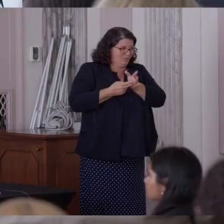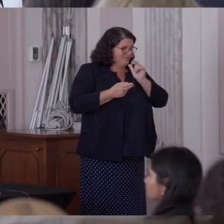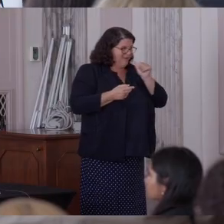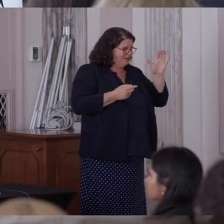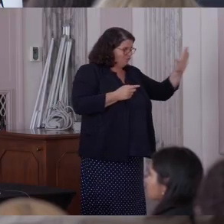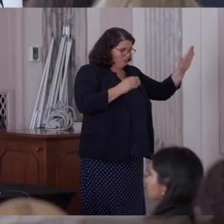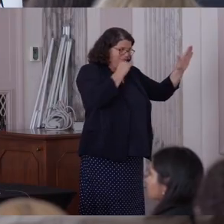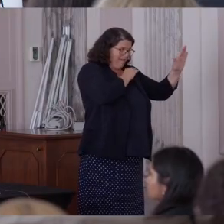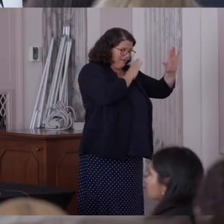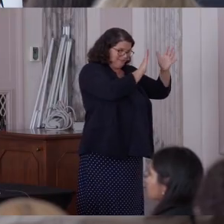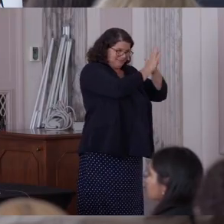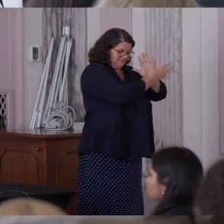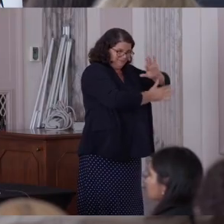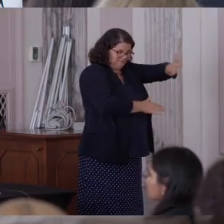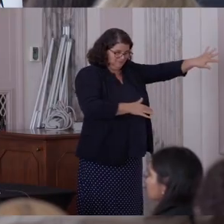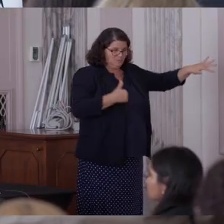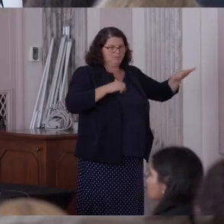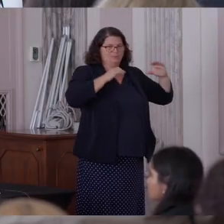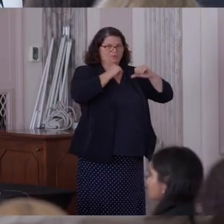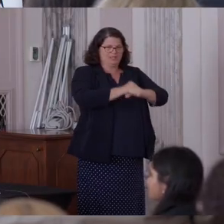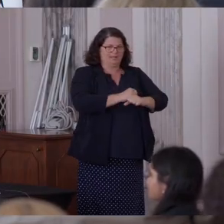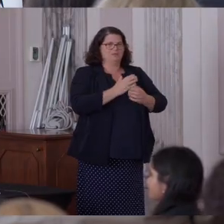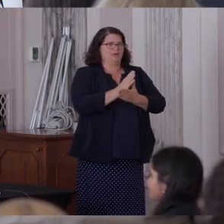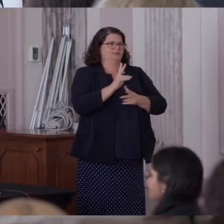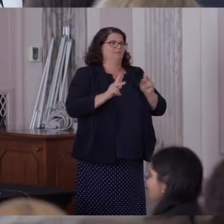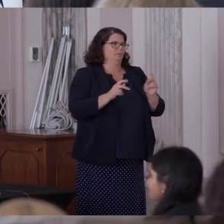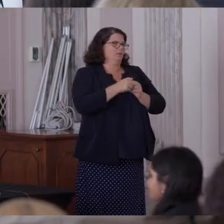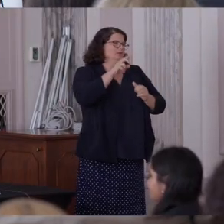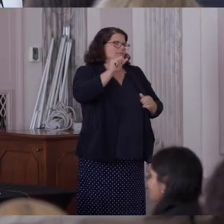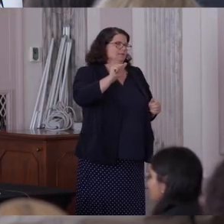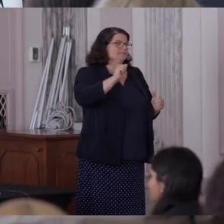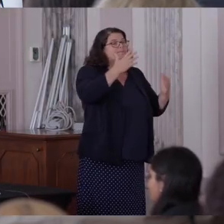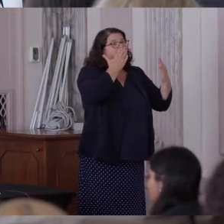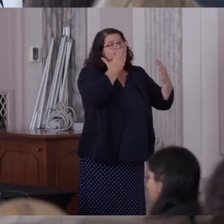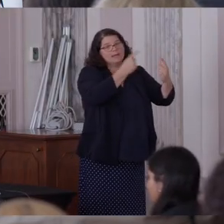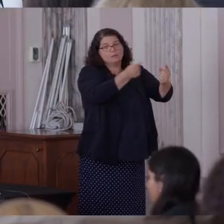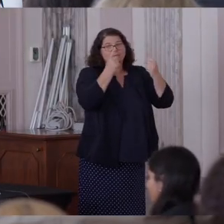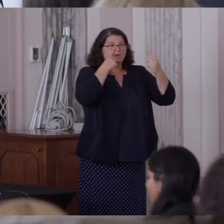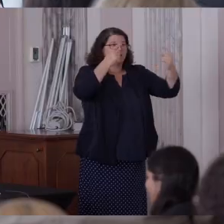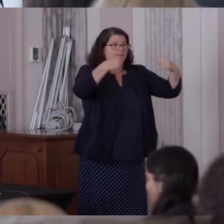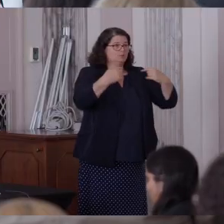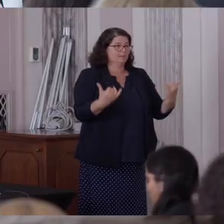rights of people with disabilities. Thank you all so much for being here today.